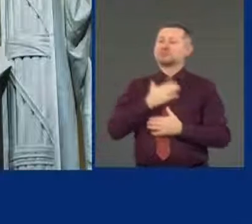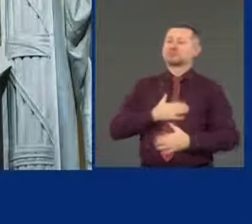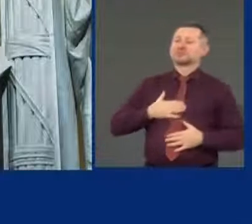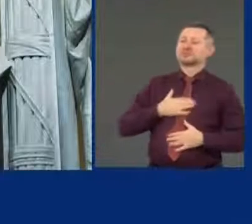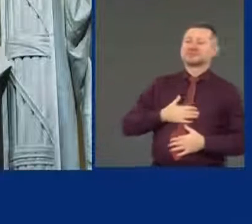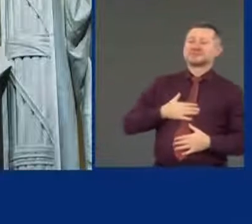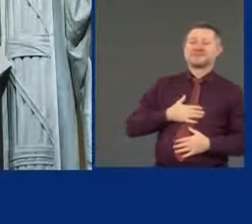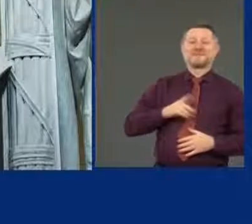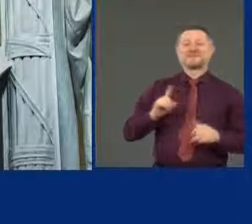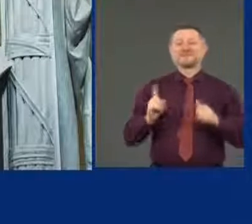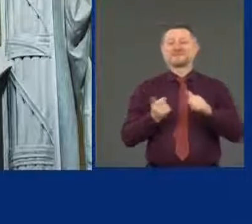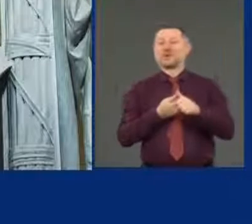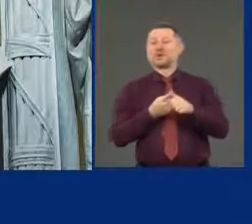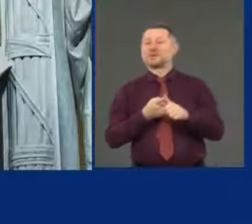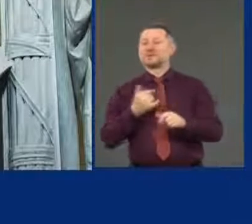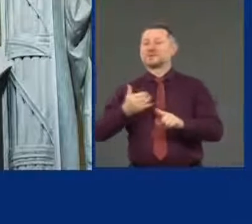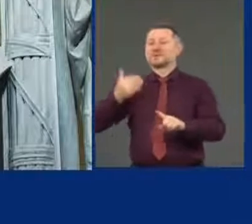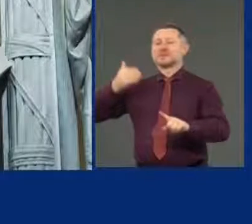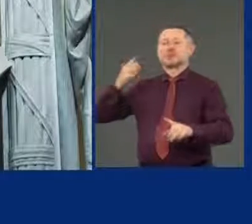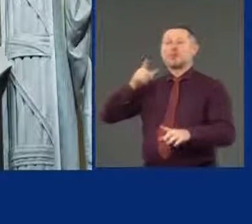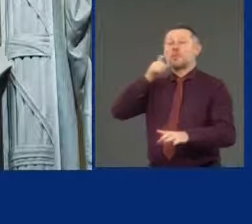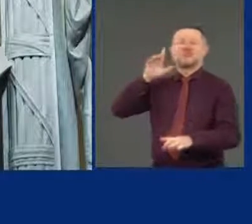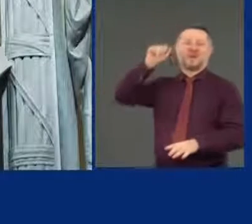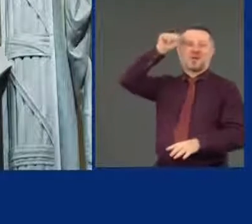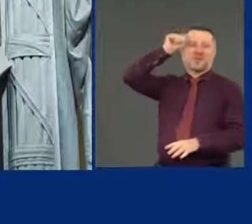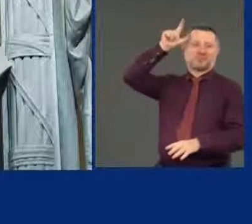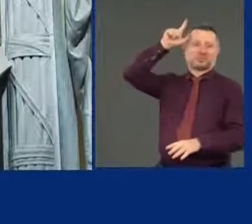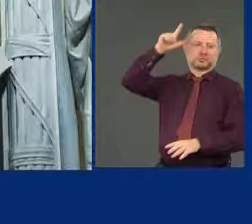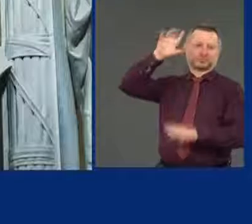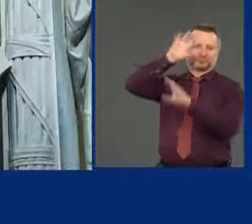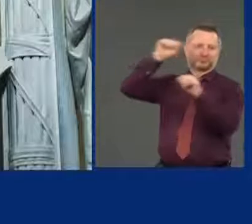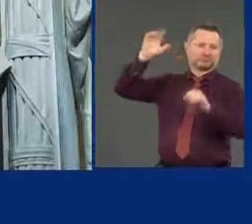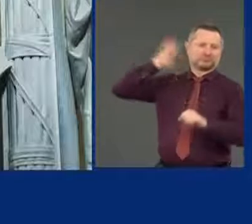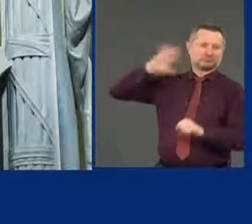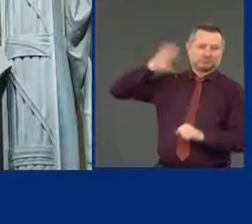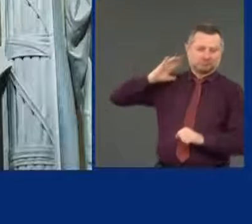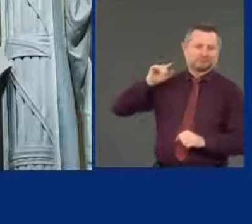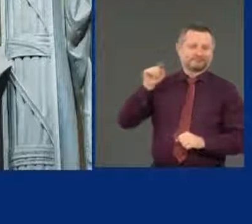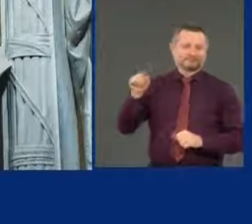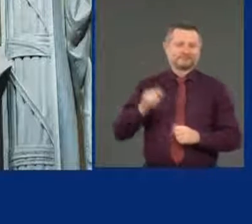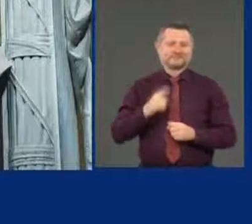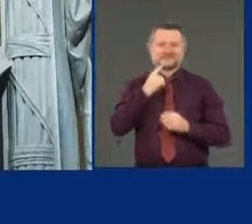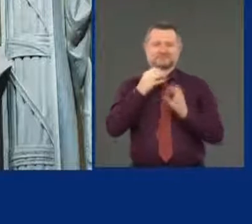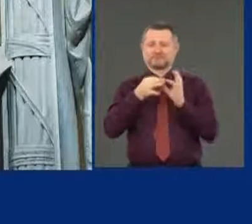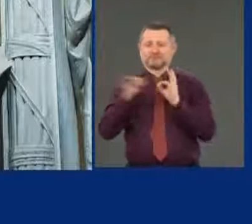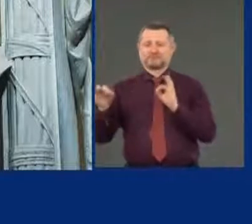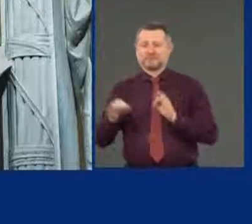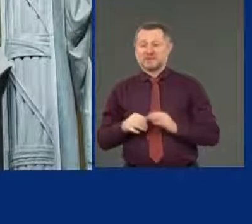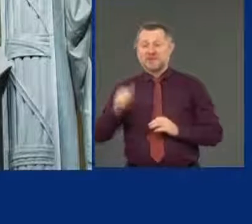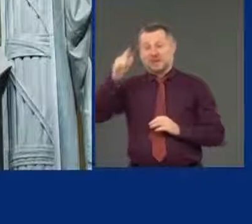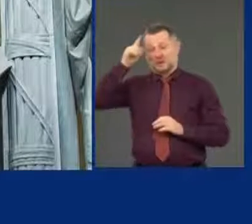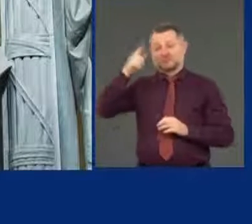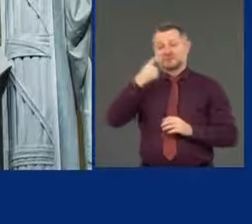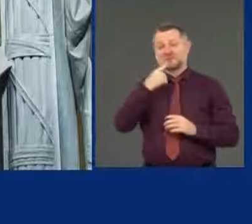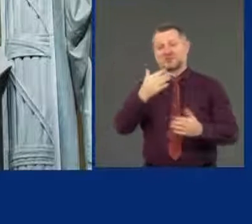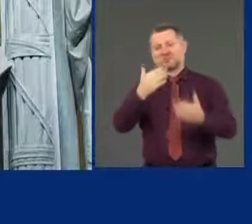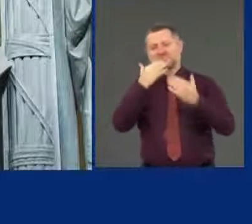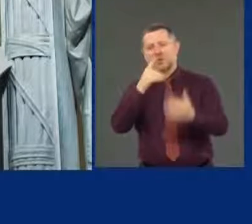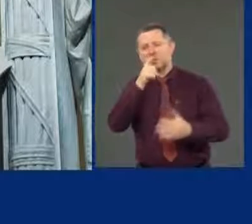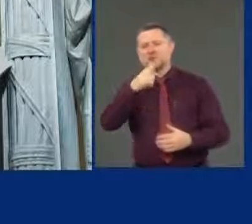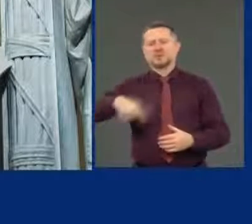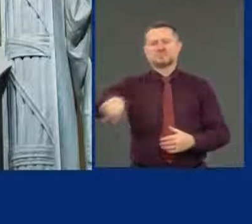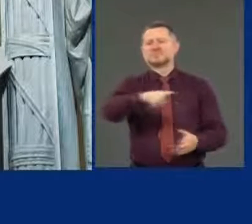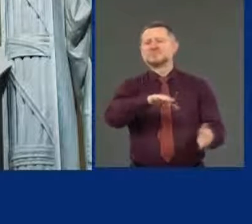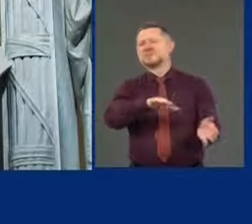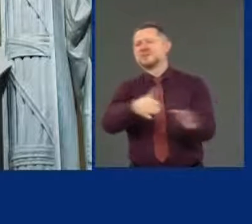of the thoughts of Abraham Lincoln after thanking those who lost their lives